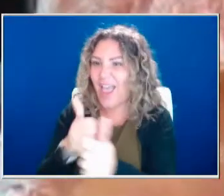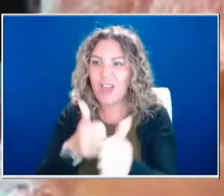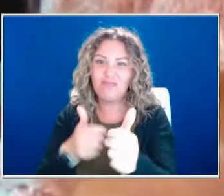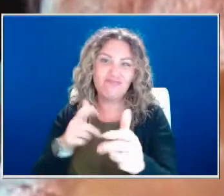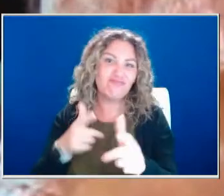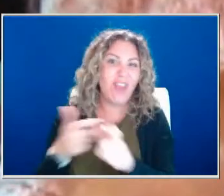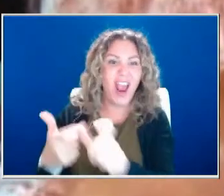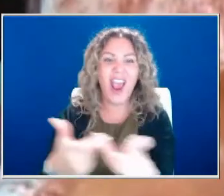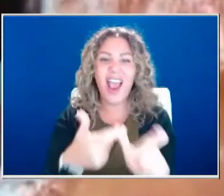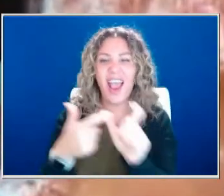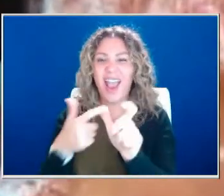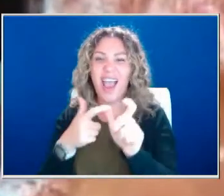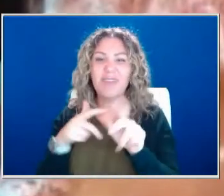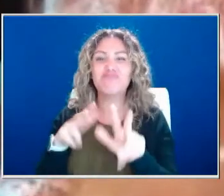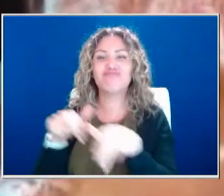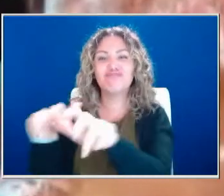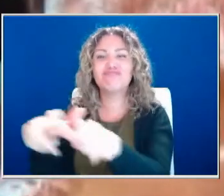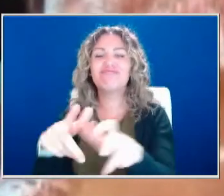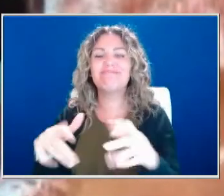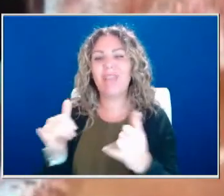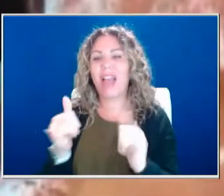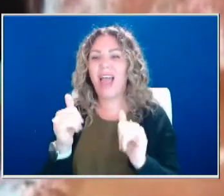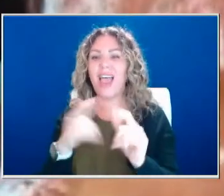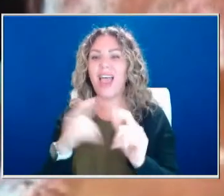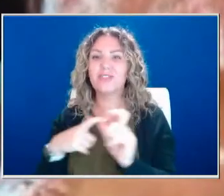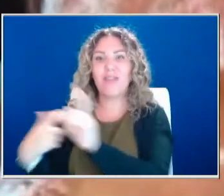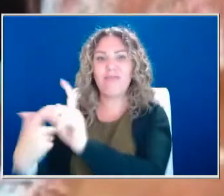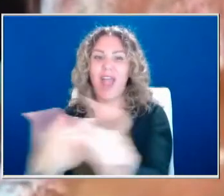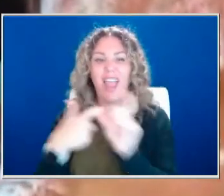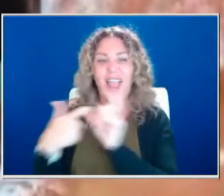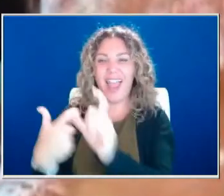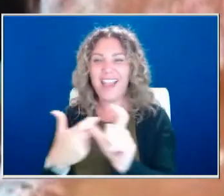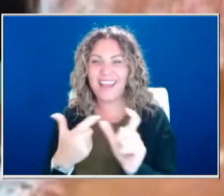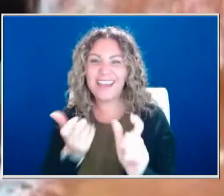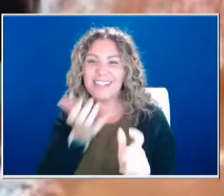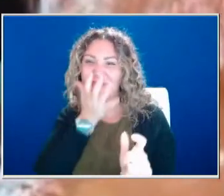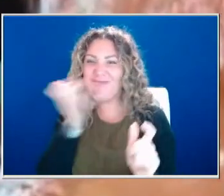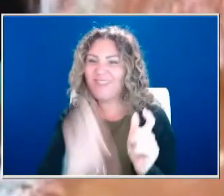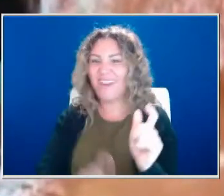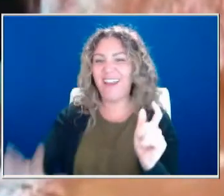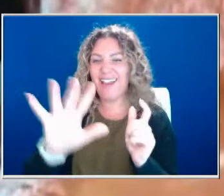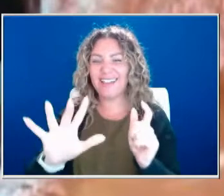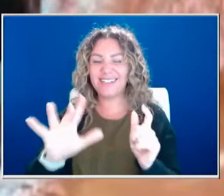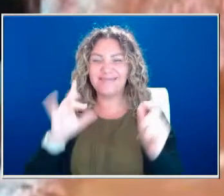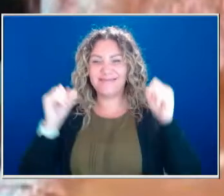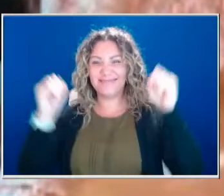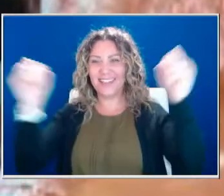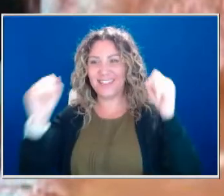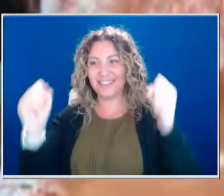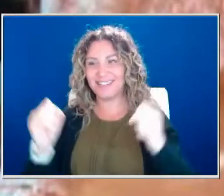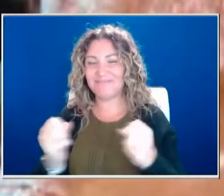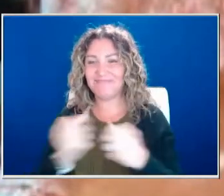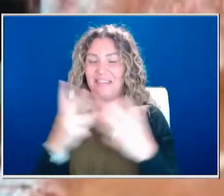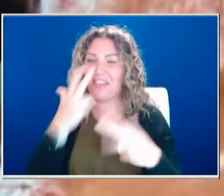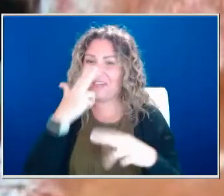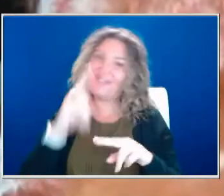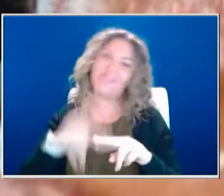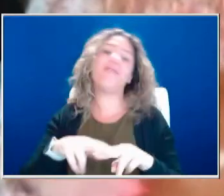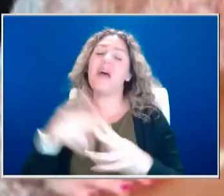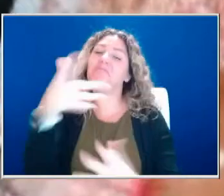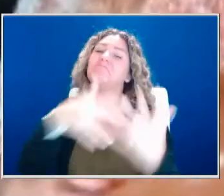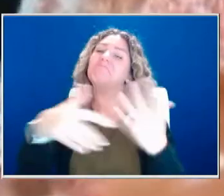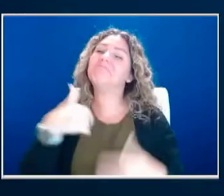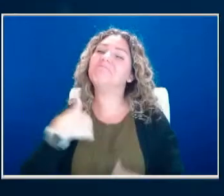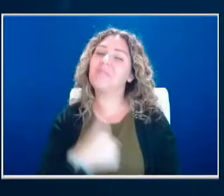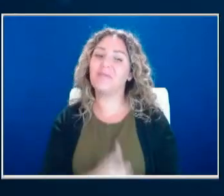around, and she enjoys taking laps around the yard, that kind of stuff, getting exercise that way. So it's been a lot of fun having her around, that's for sure.